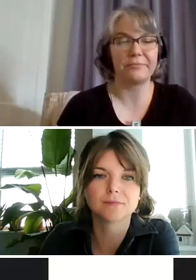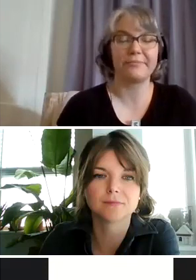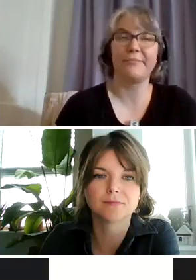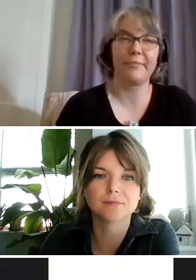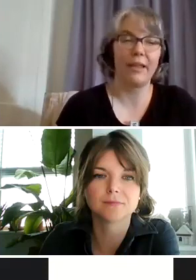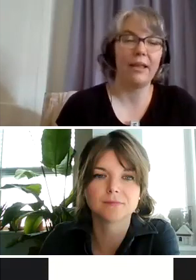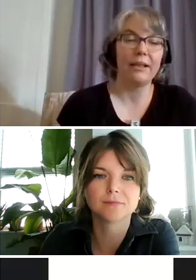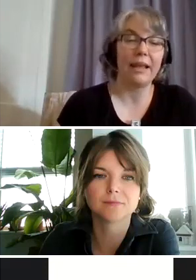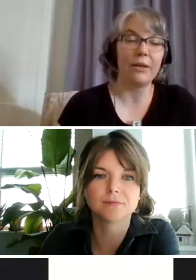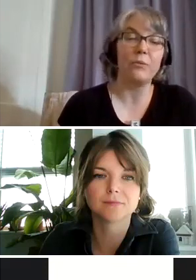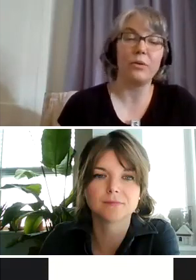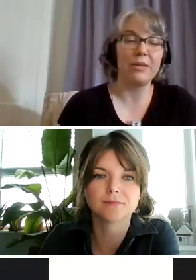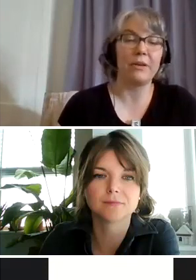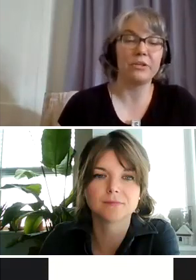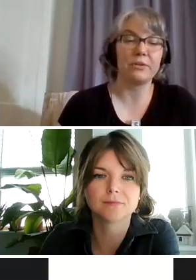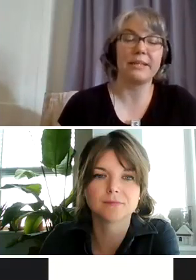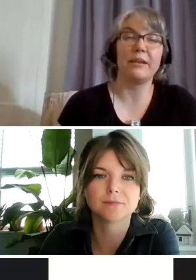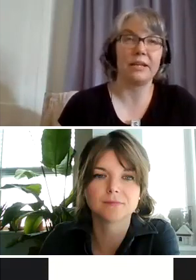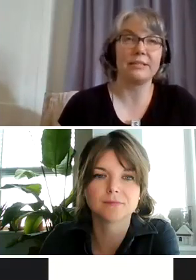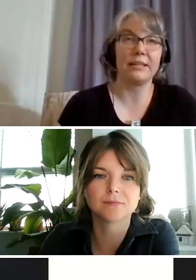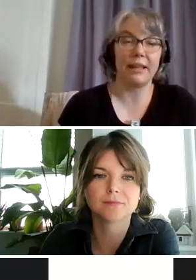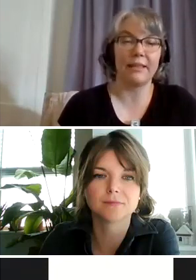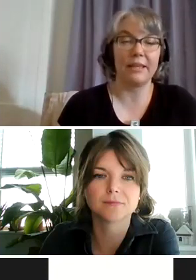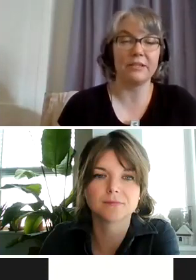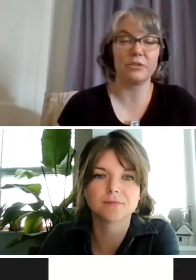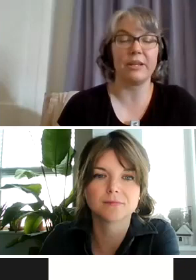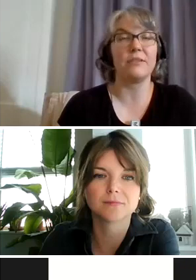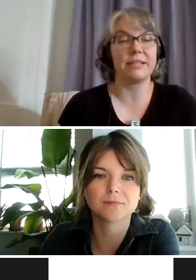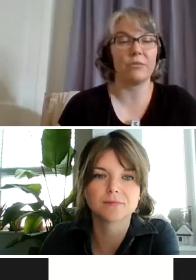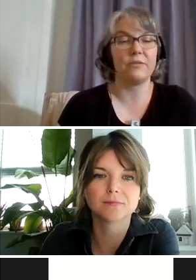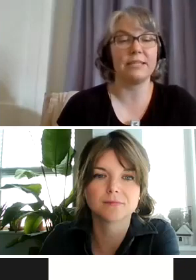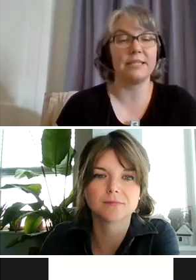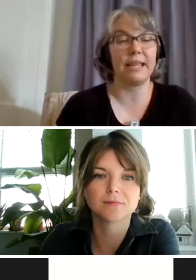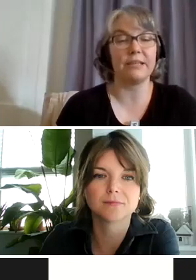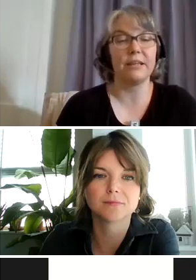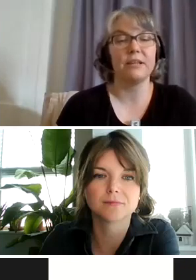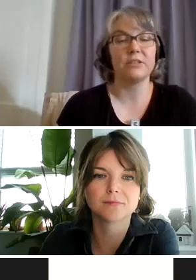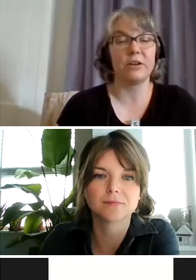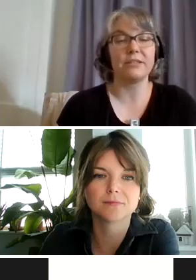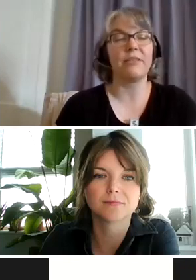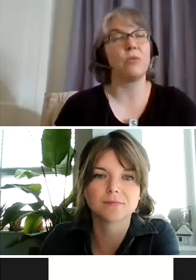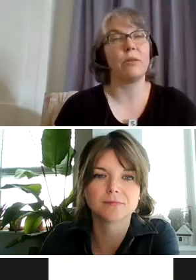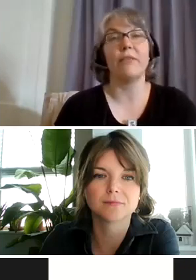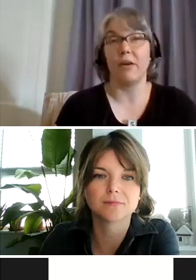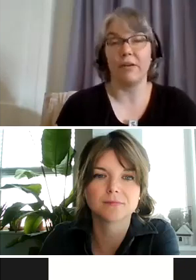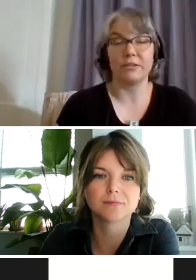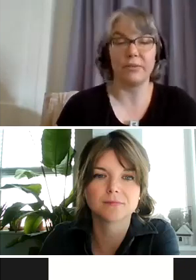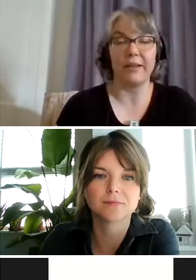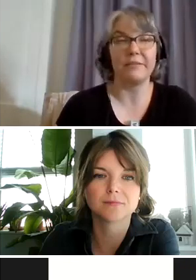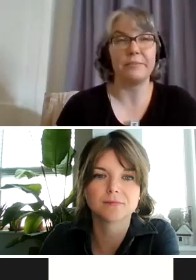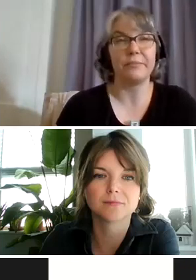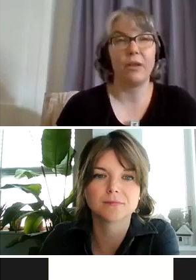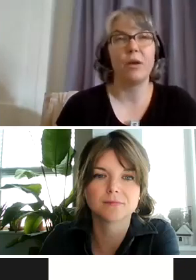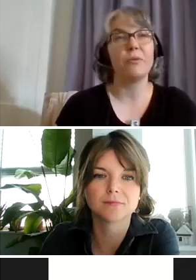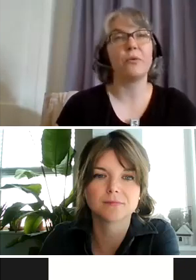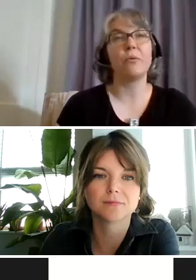year. Now, it would be very short-sighted of us to think that the history of the site we're visiting tonight starts at the moment the artist